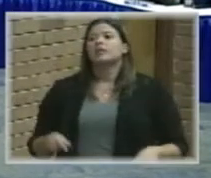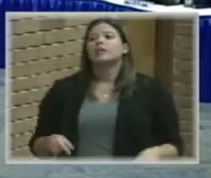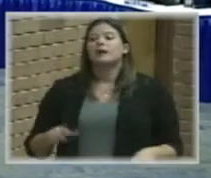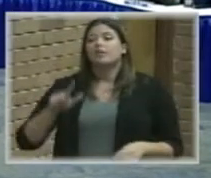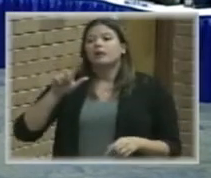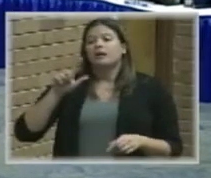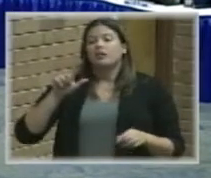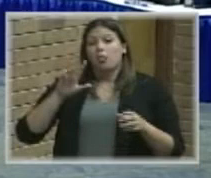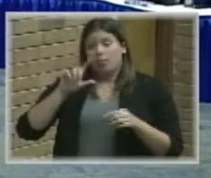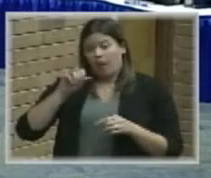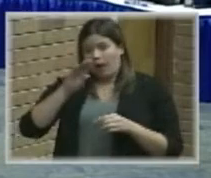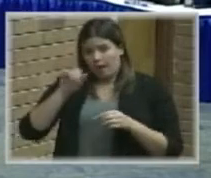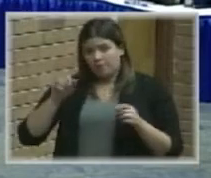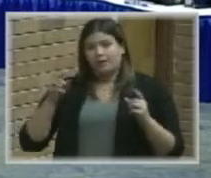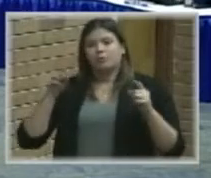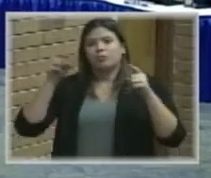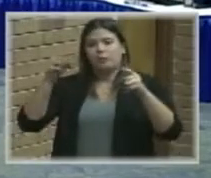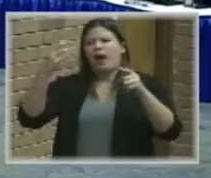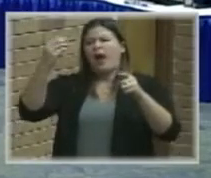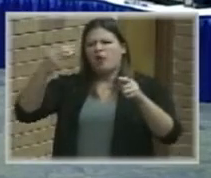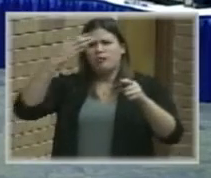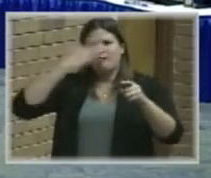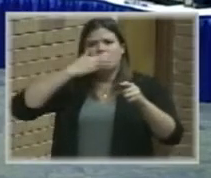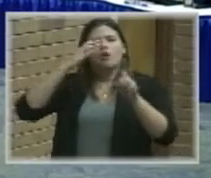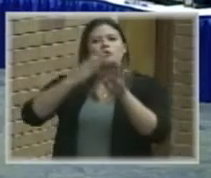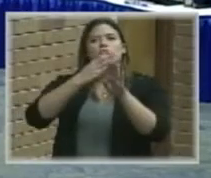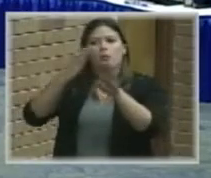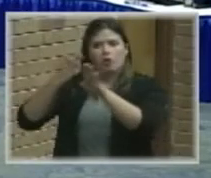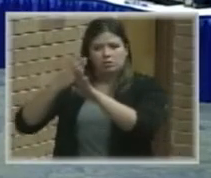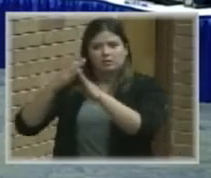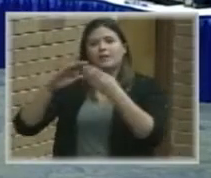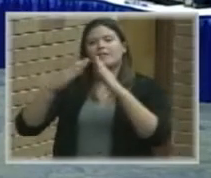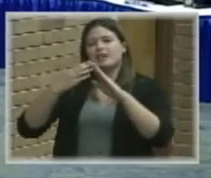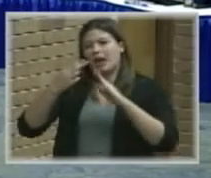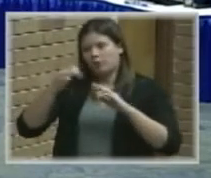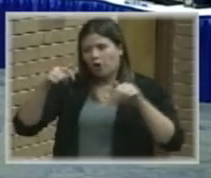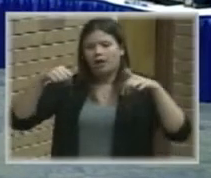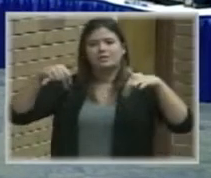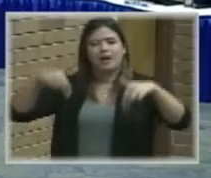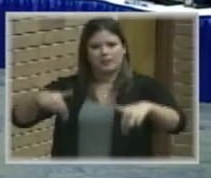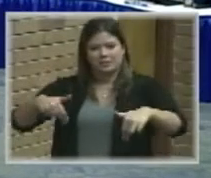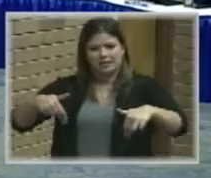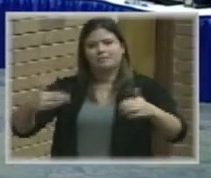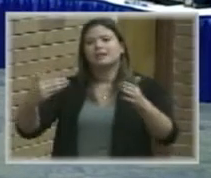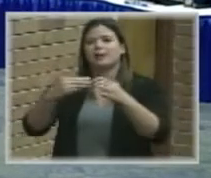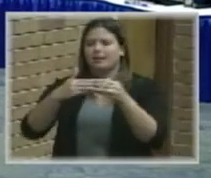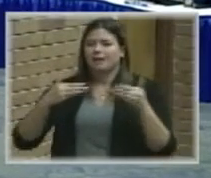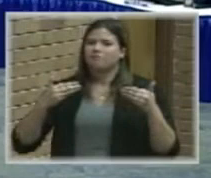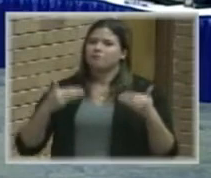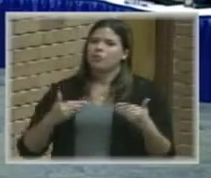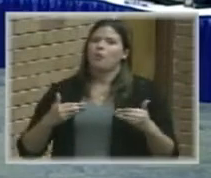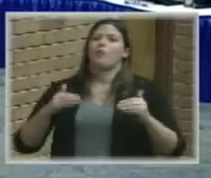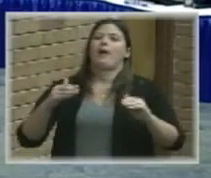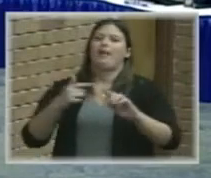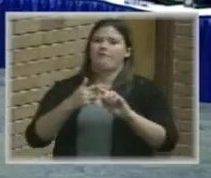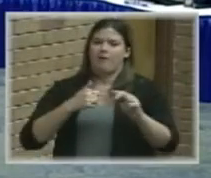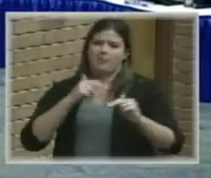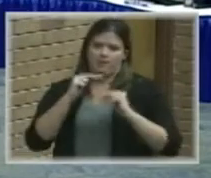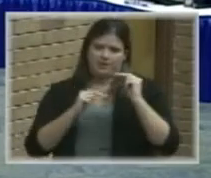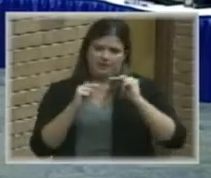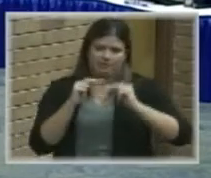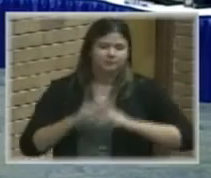lobby, out the main front doors of Town Hall, down the steps, and again, away from the building.